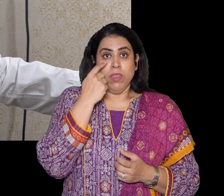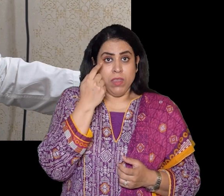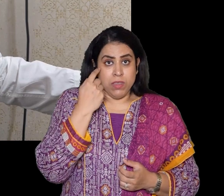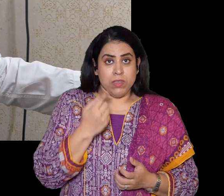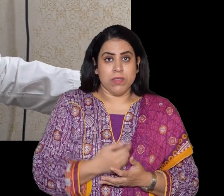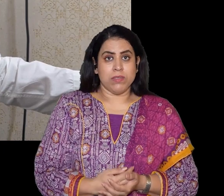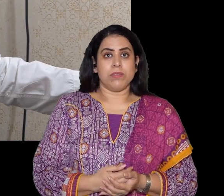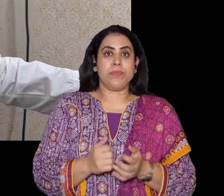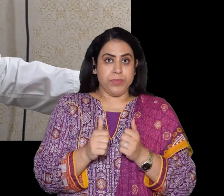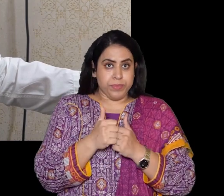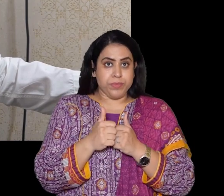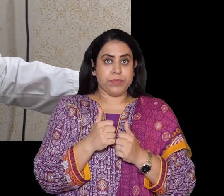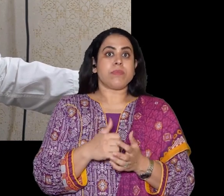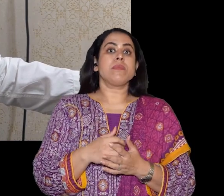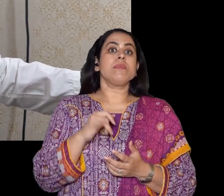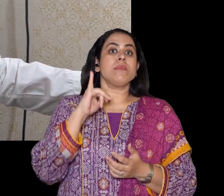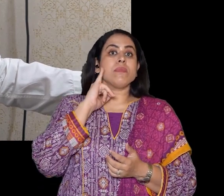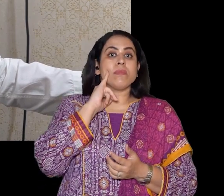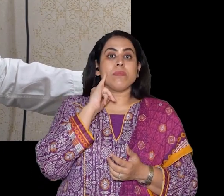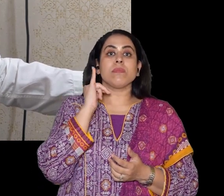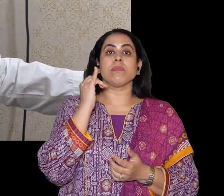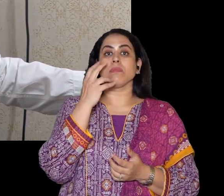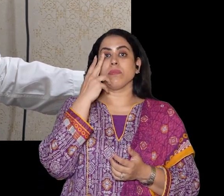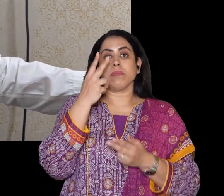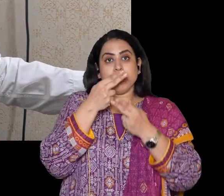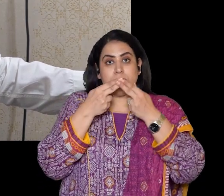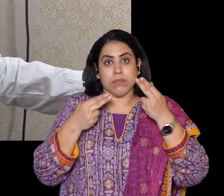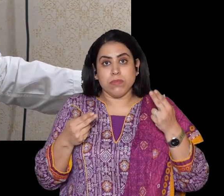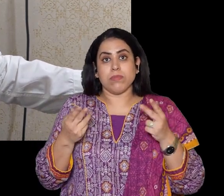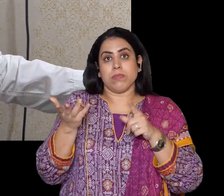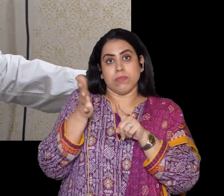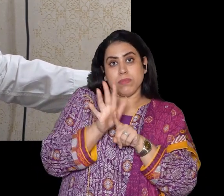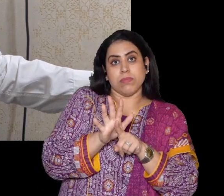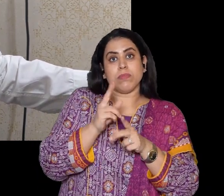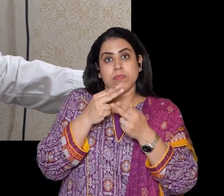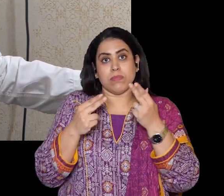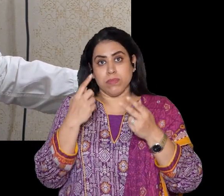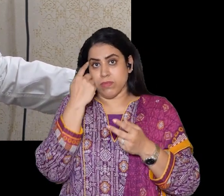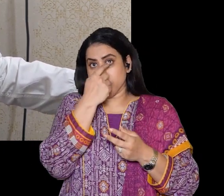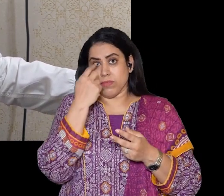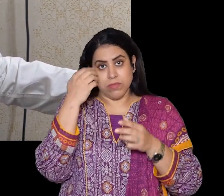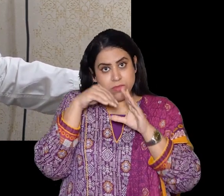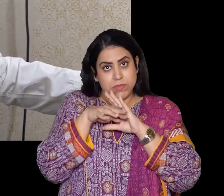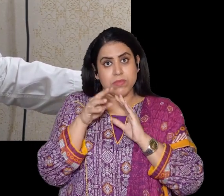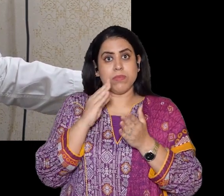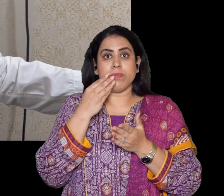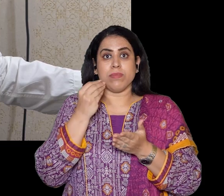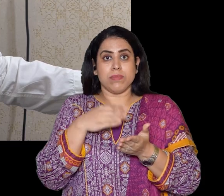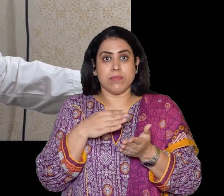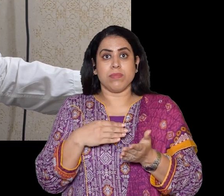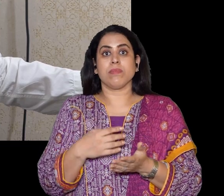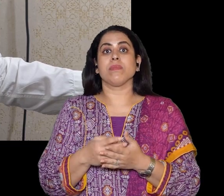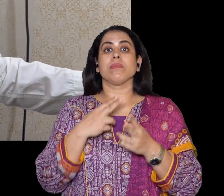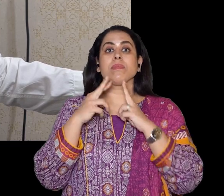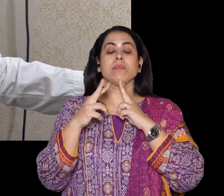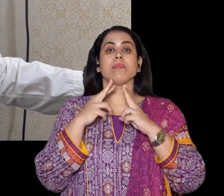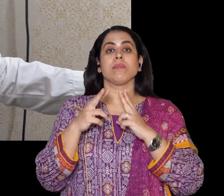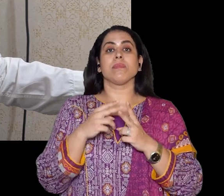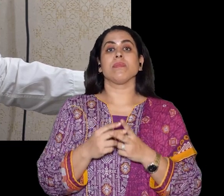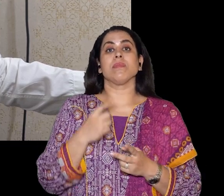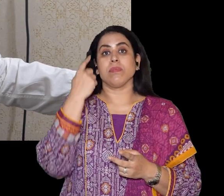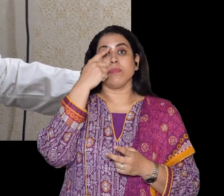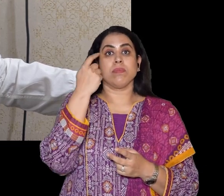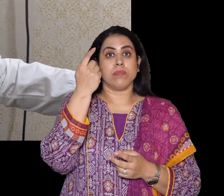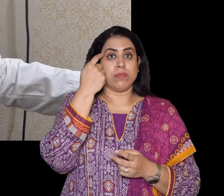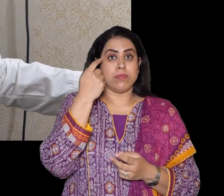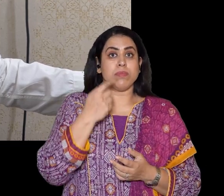diabetic retinopathy is used when we try to explain the effect of diabetes on the eyes. When we talk about